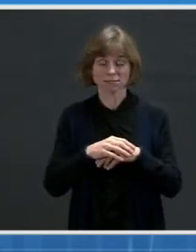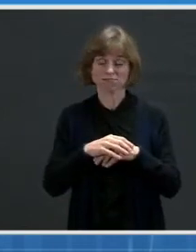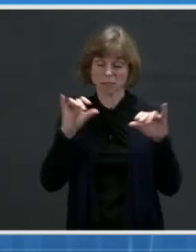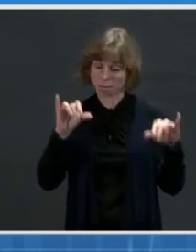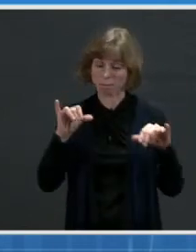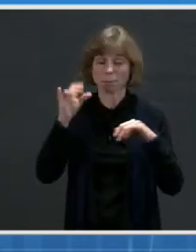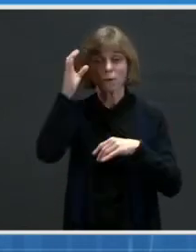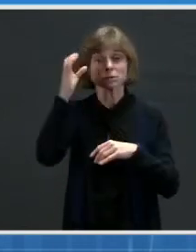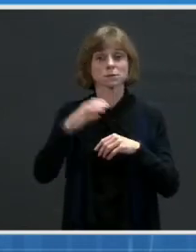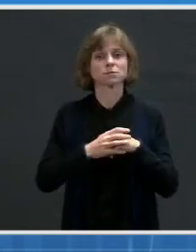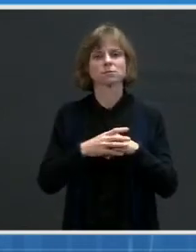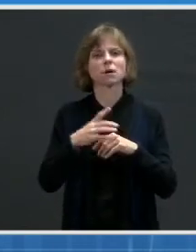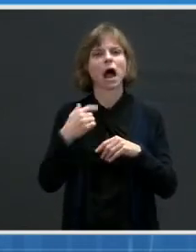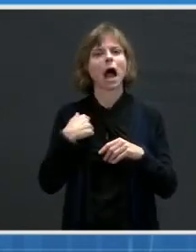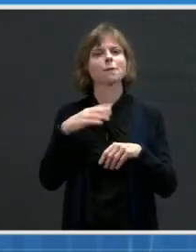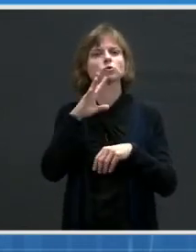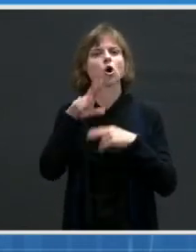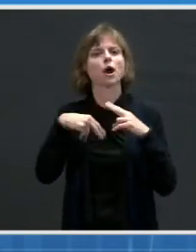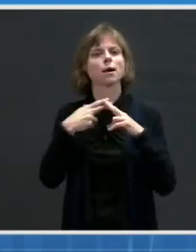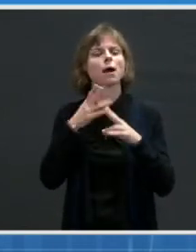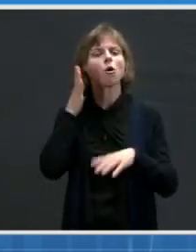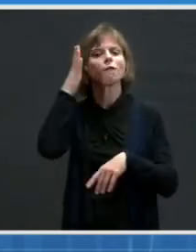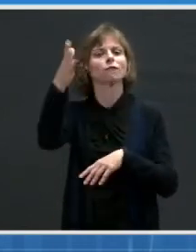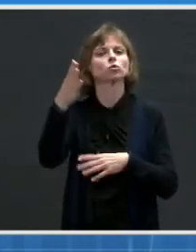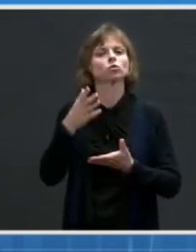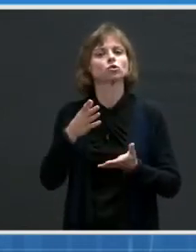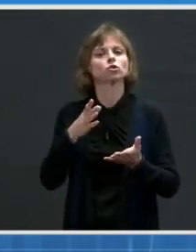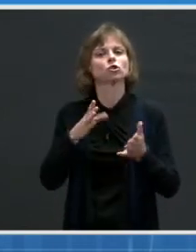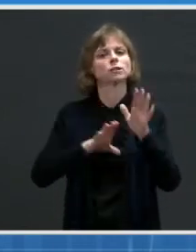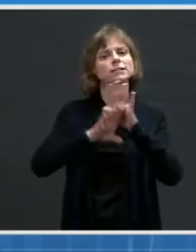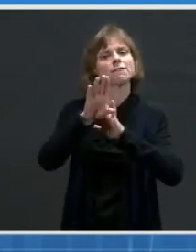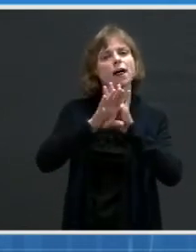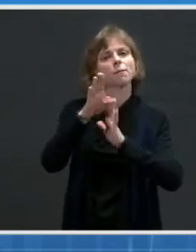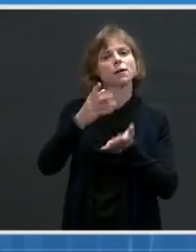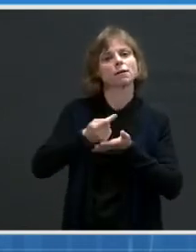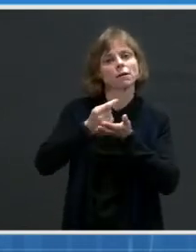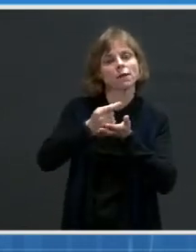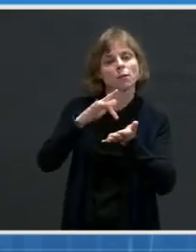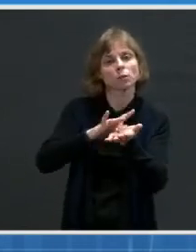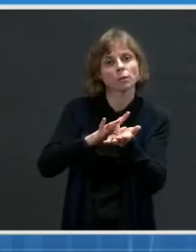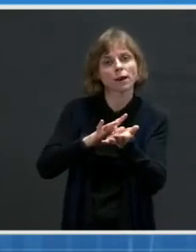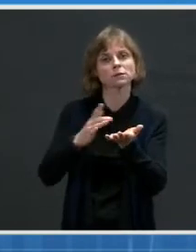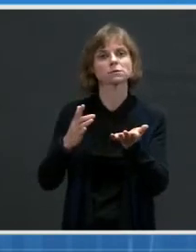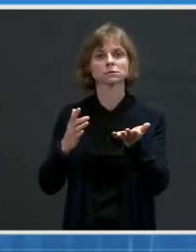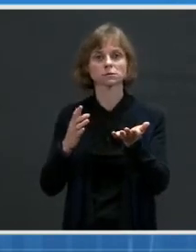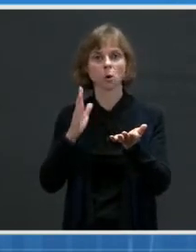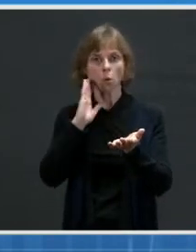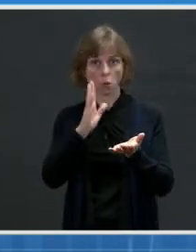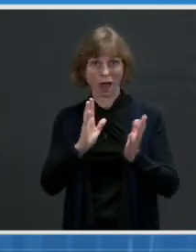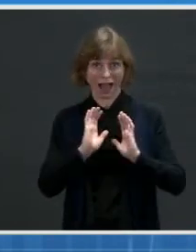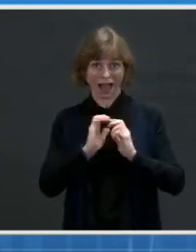the future development of therapeutics will be based on the identification of